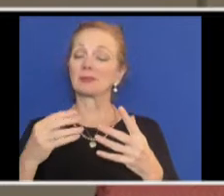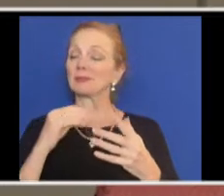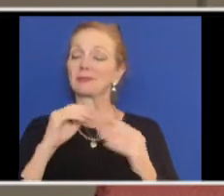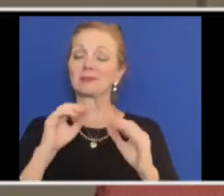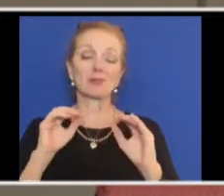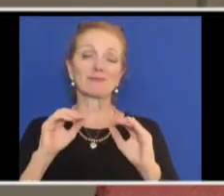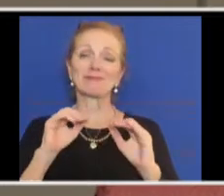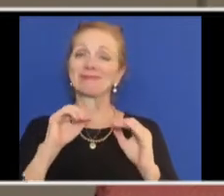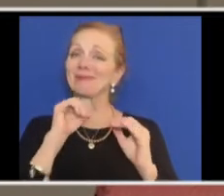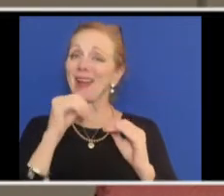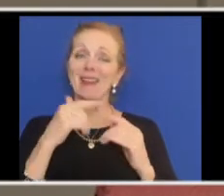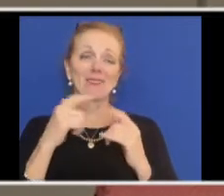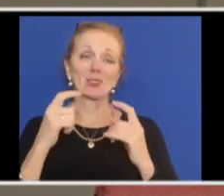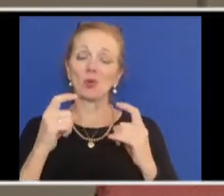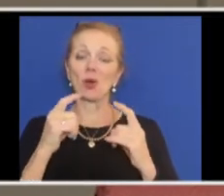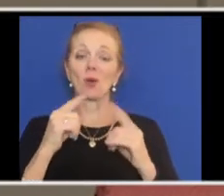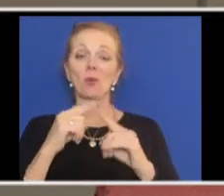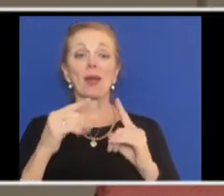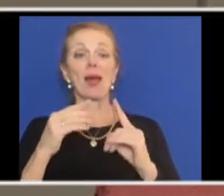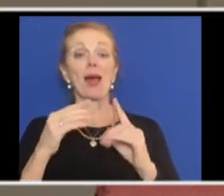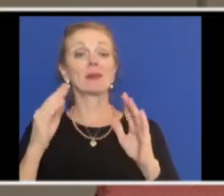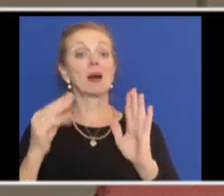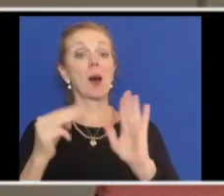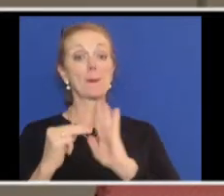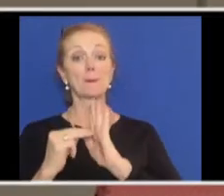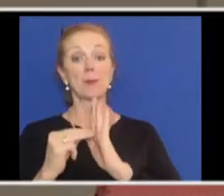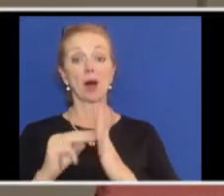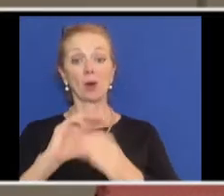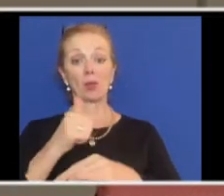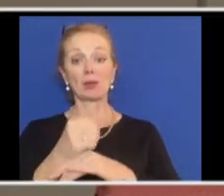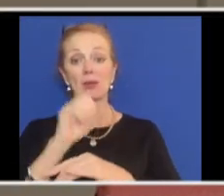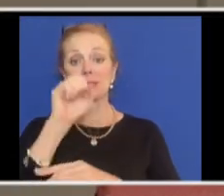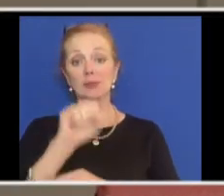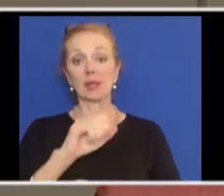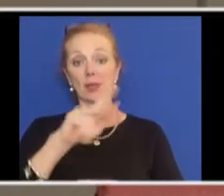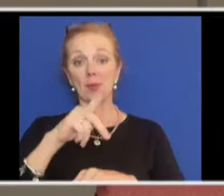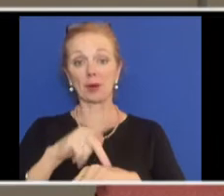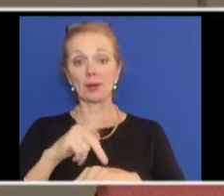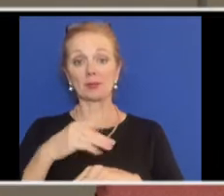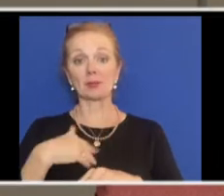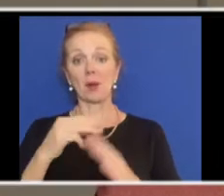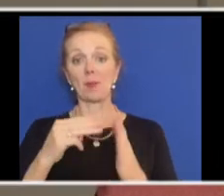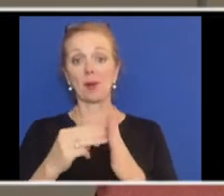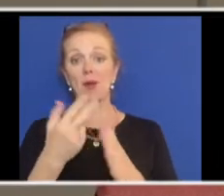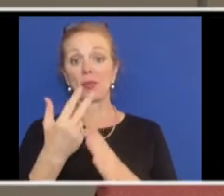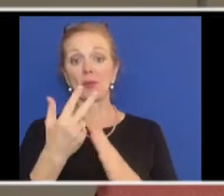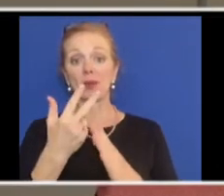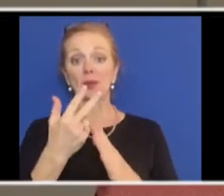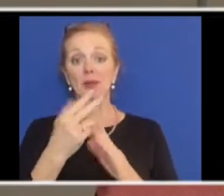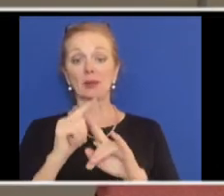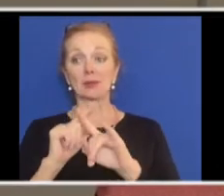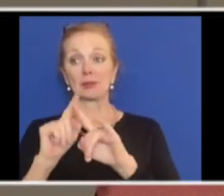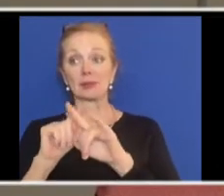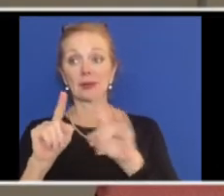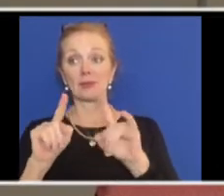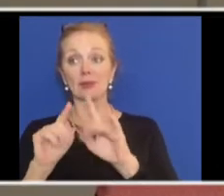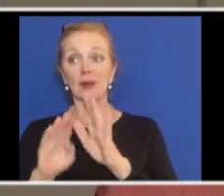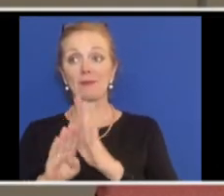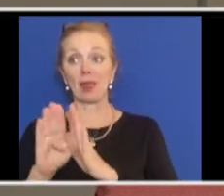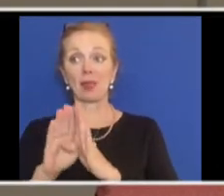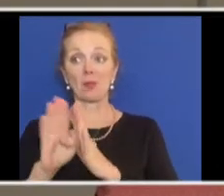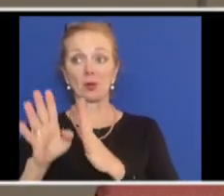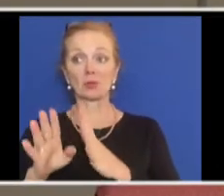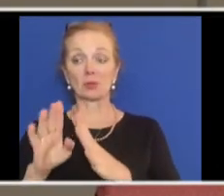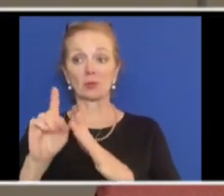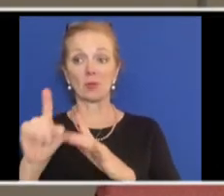but what we do have is a model that's out there South Park alone has a model with three different developers went in and they created